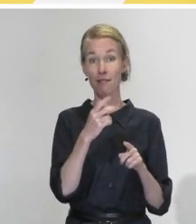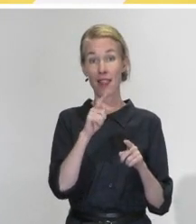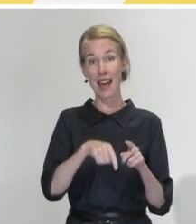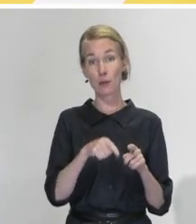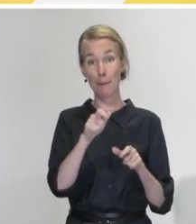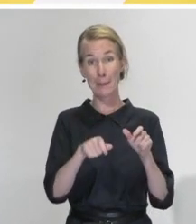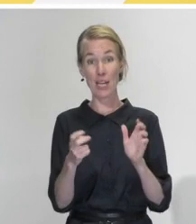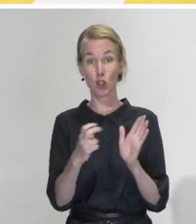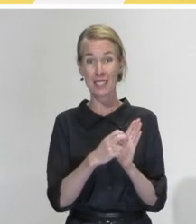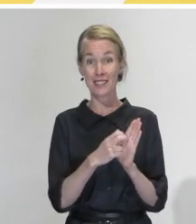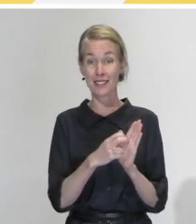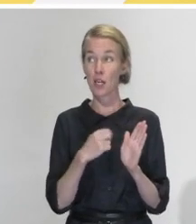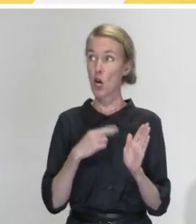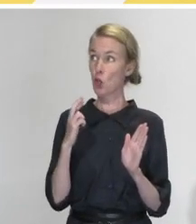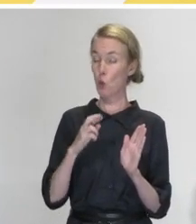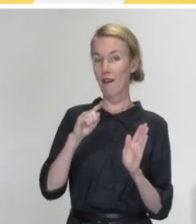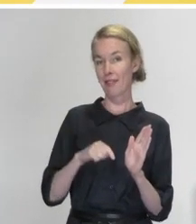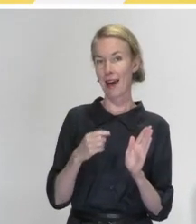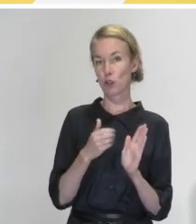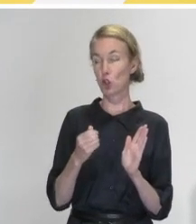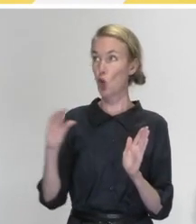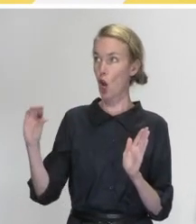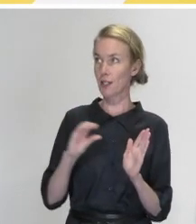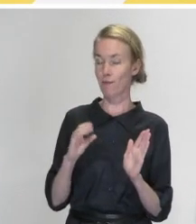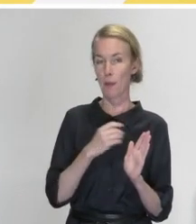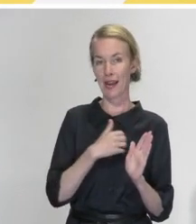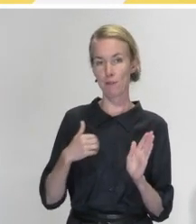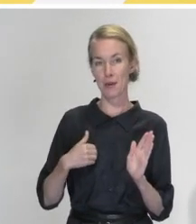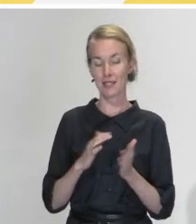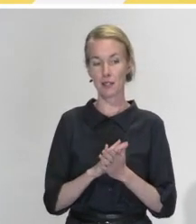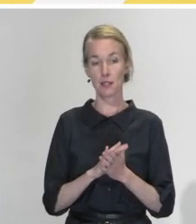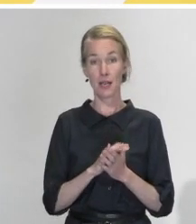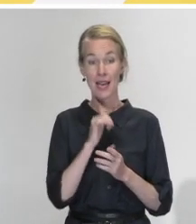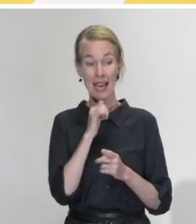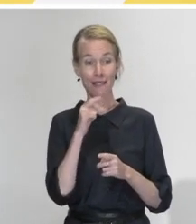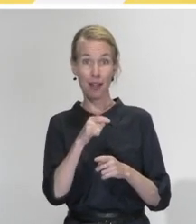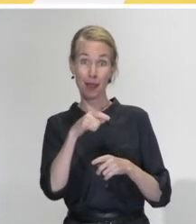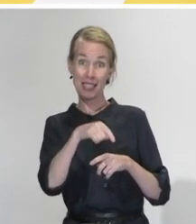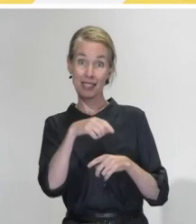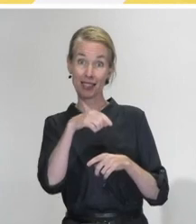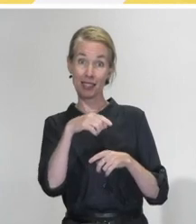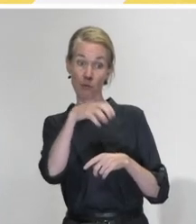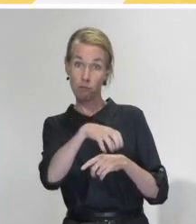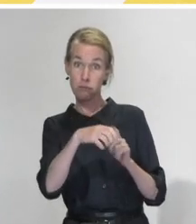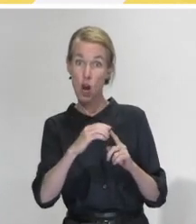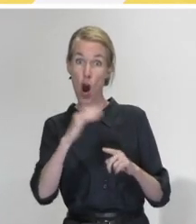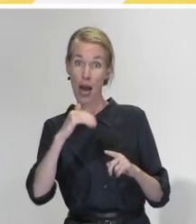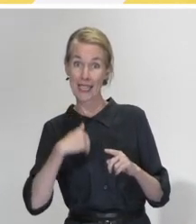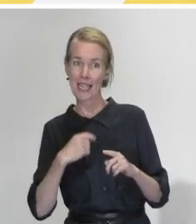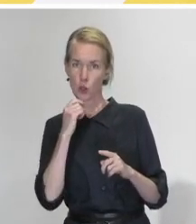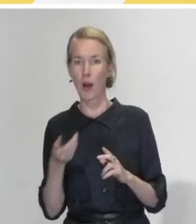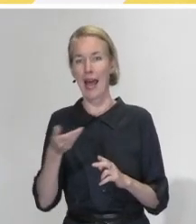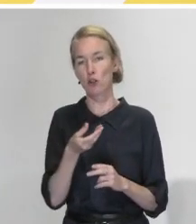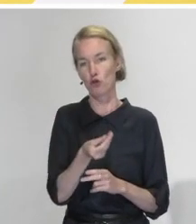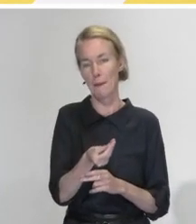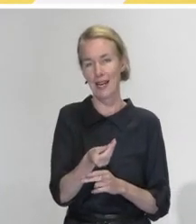around $12,000 as an upfront payment. If it was a high needs practice, that would be $22,000. In addition, practices